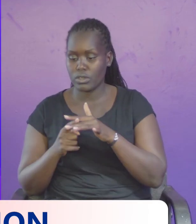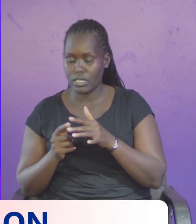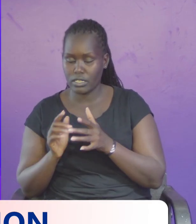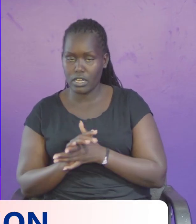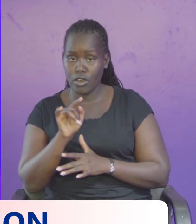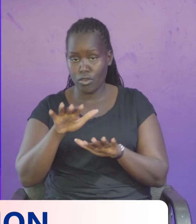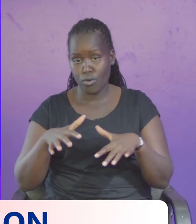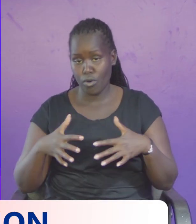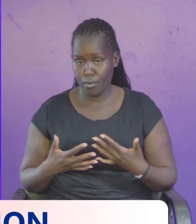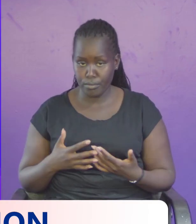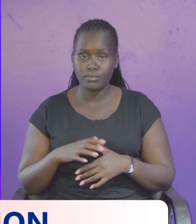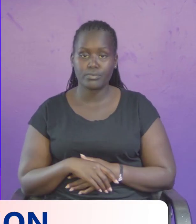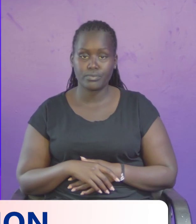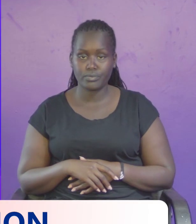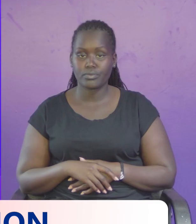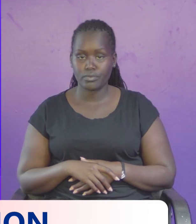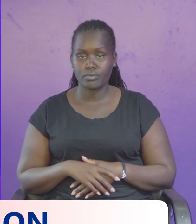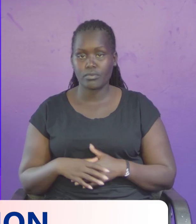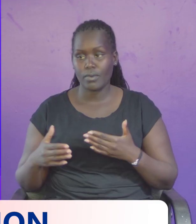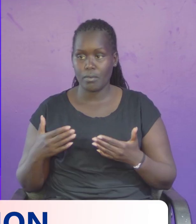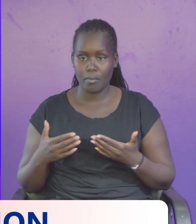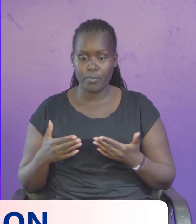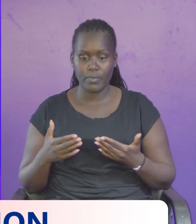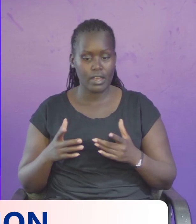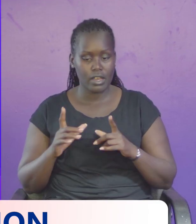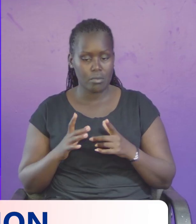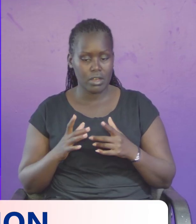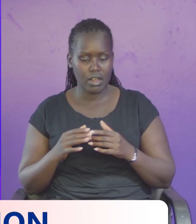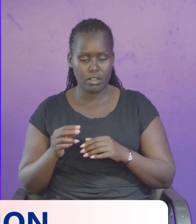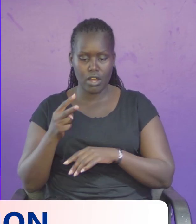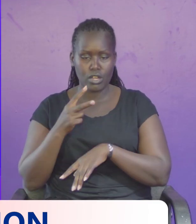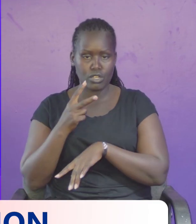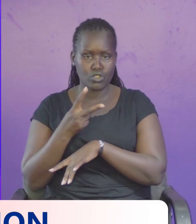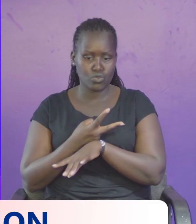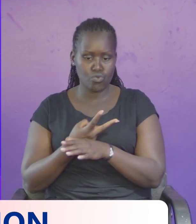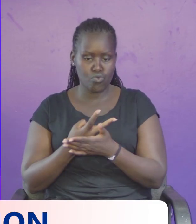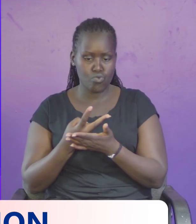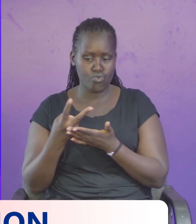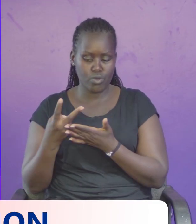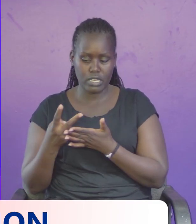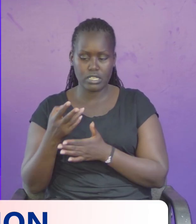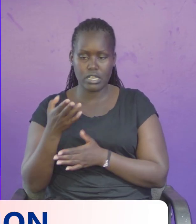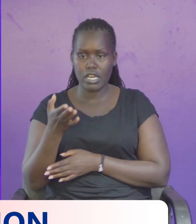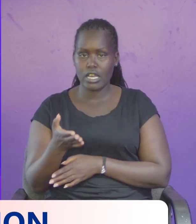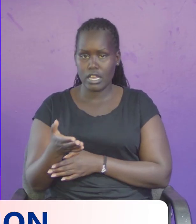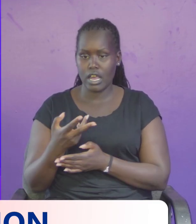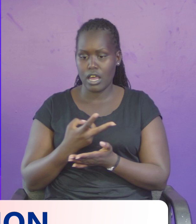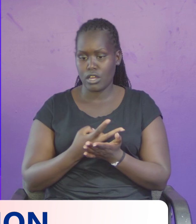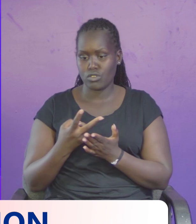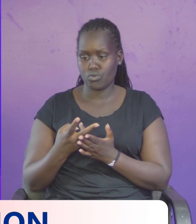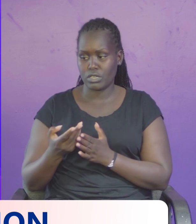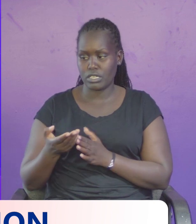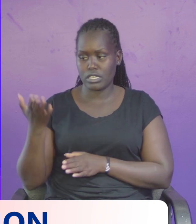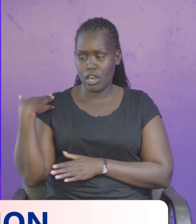How have you been? It's been quite a while, 2 weeks. Yeah, you were there 2 weeks ago. Karibu